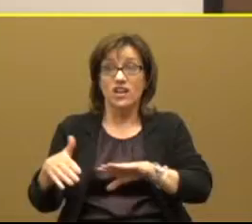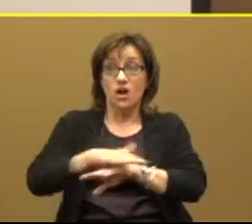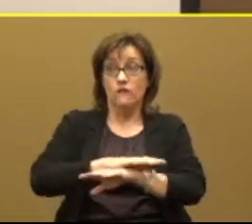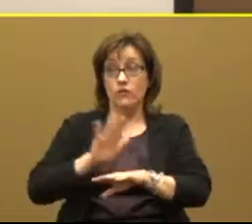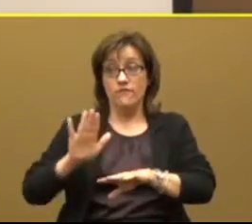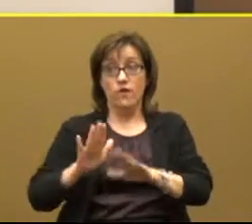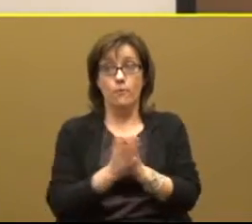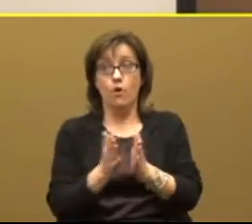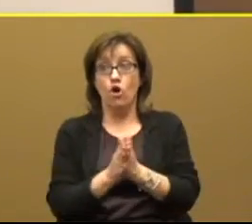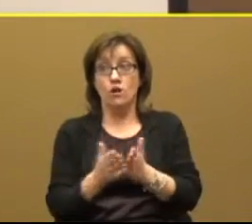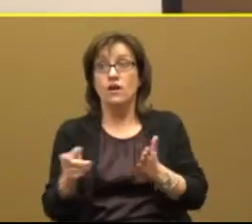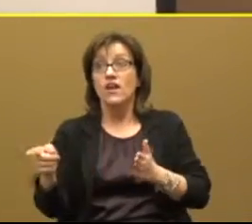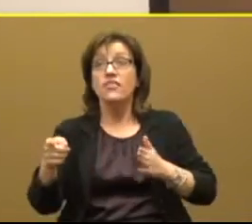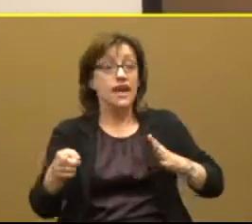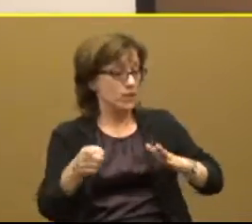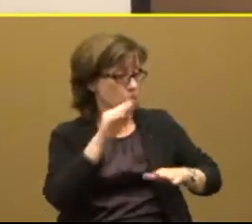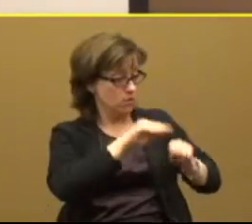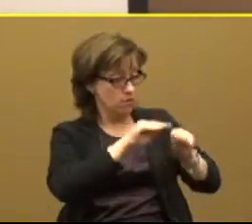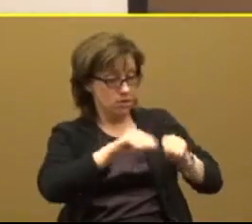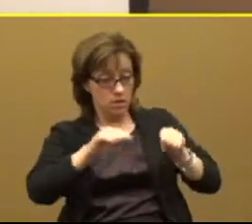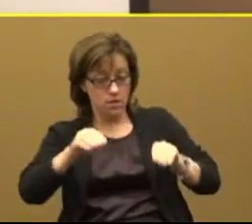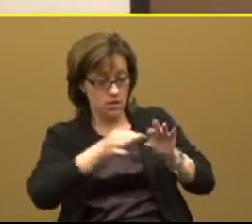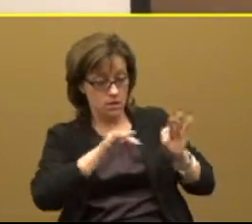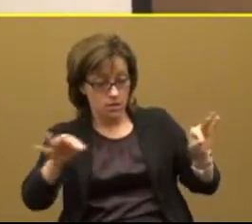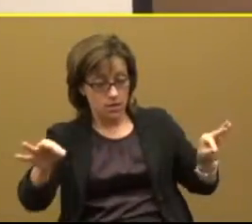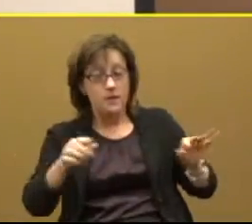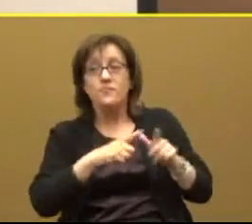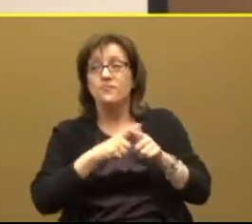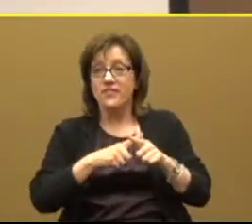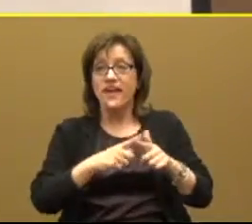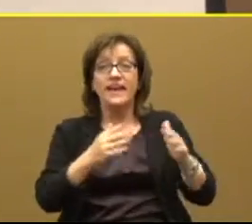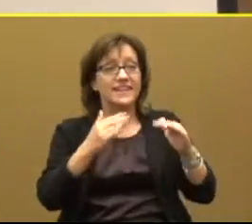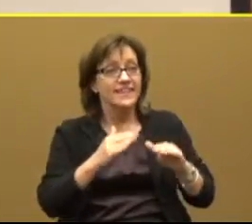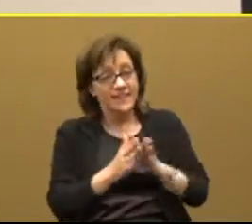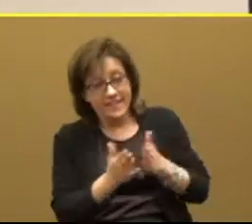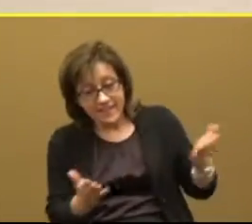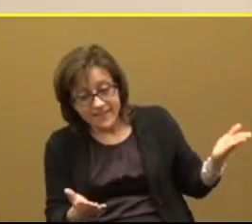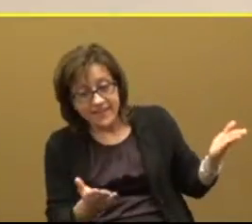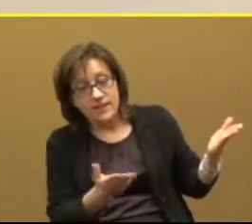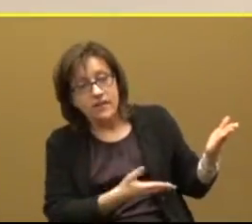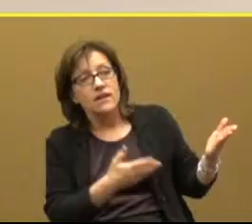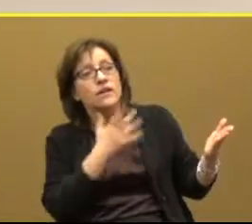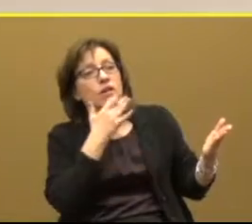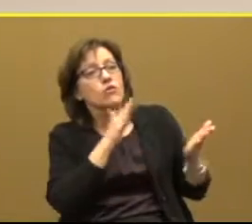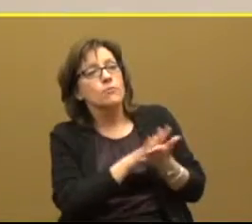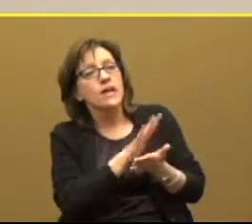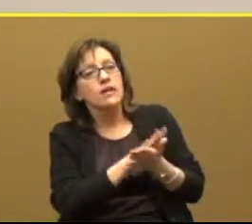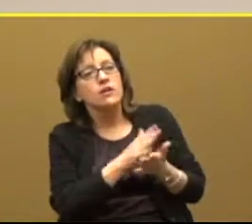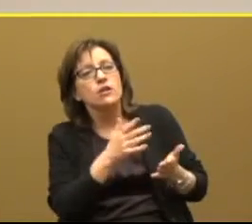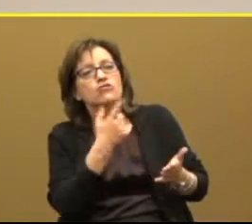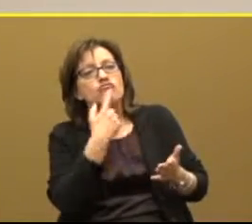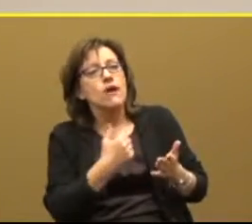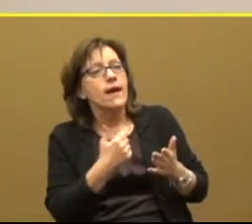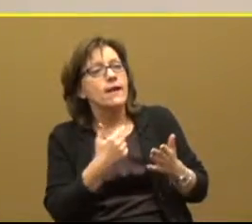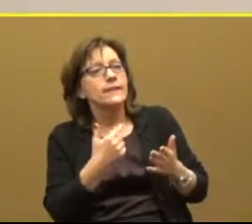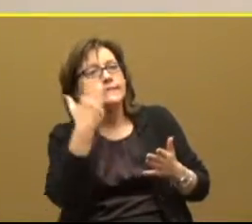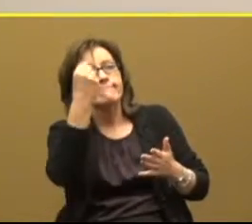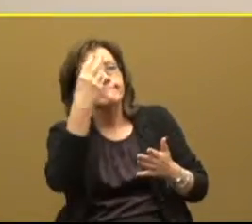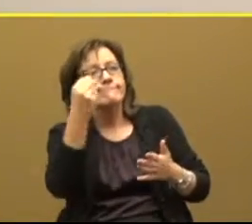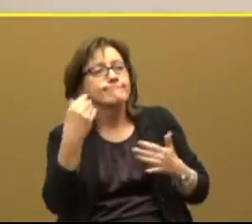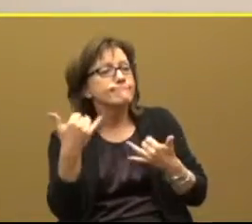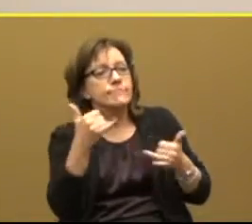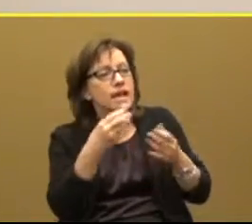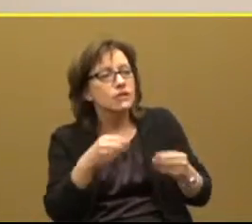you start to see things like colored pages on the inside. Like red is playground stuff,